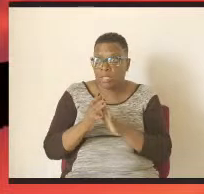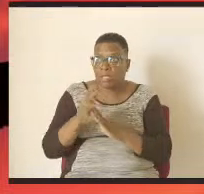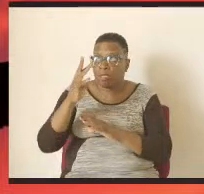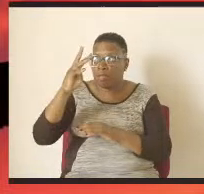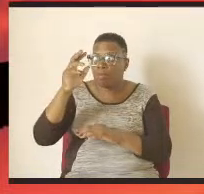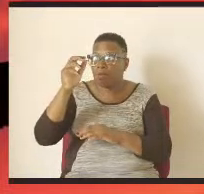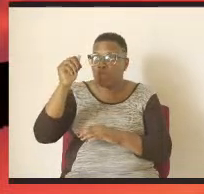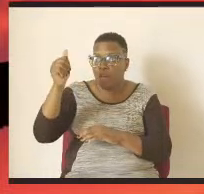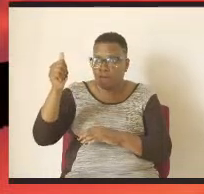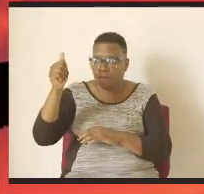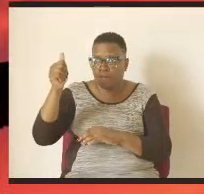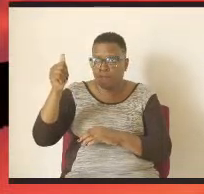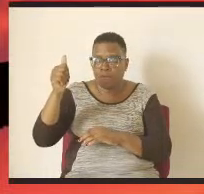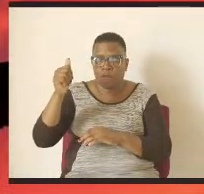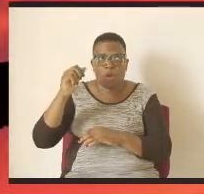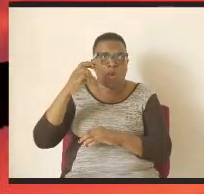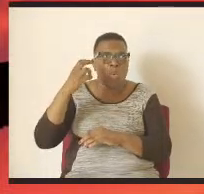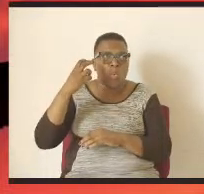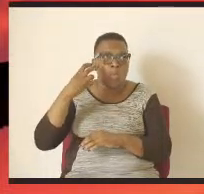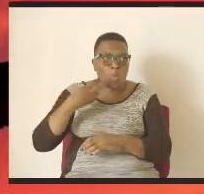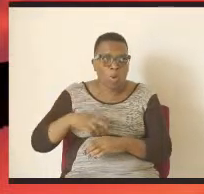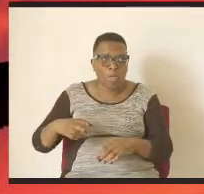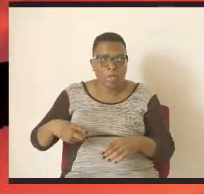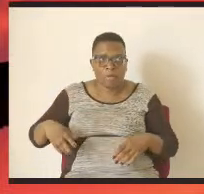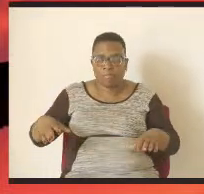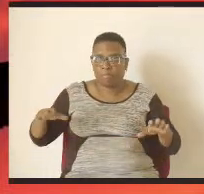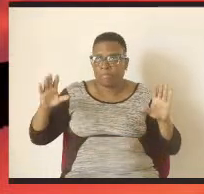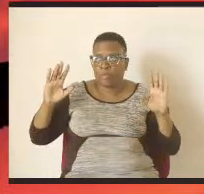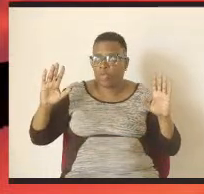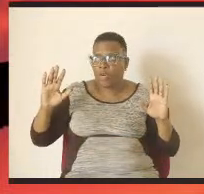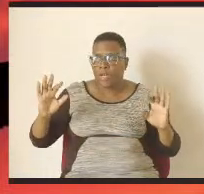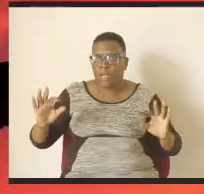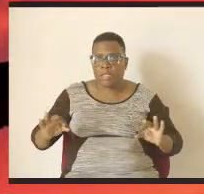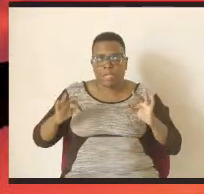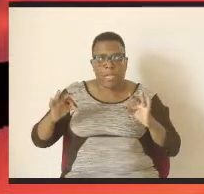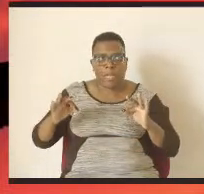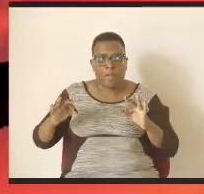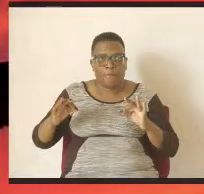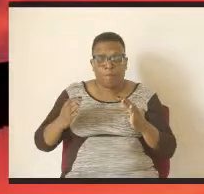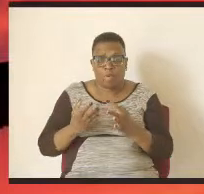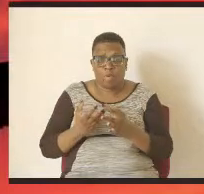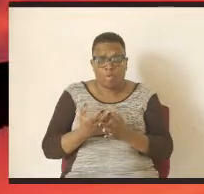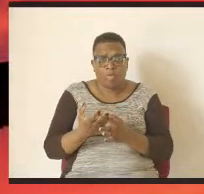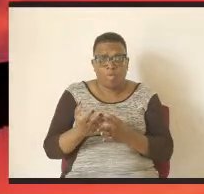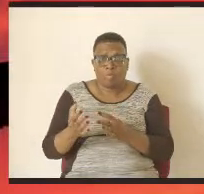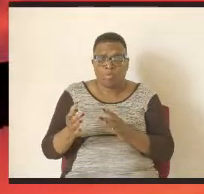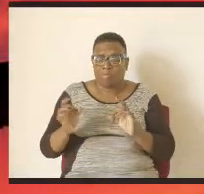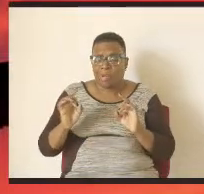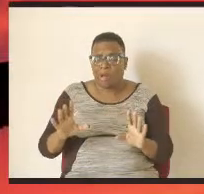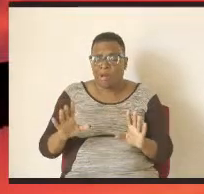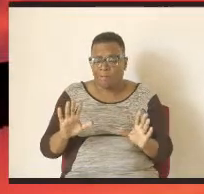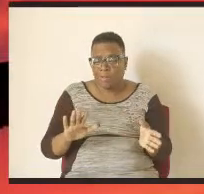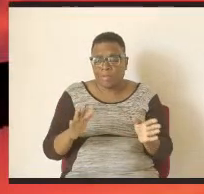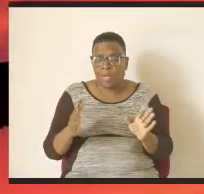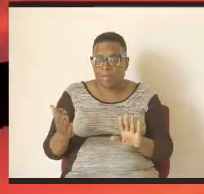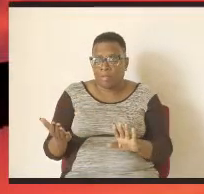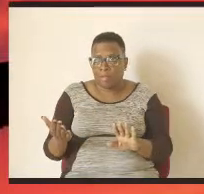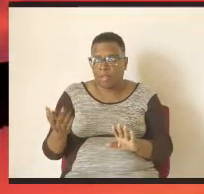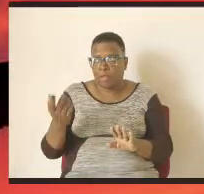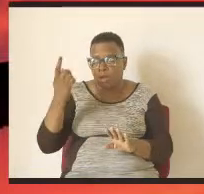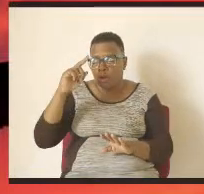who willingly gave his life, went through that horrible death for